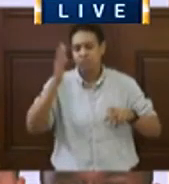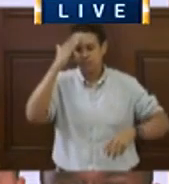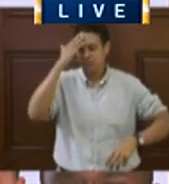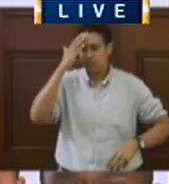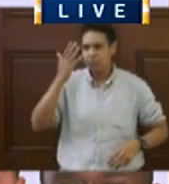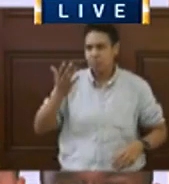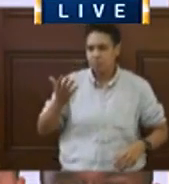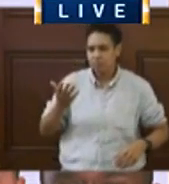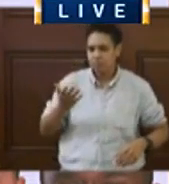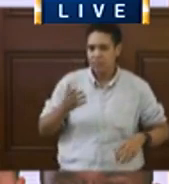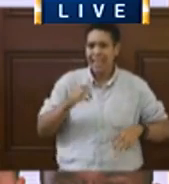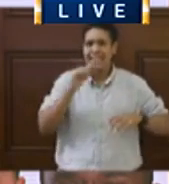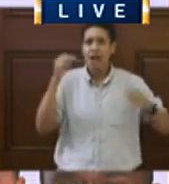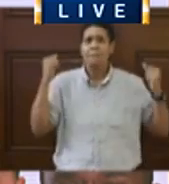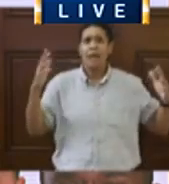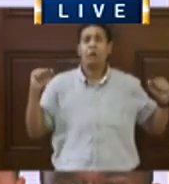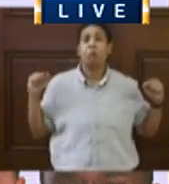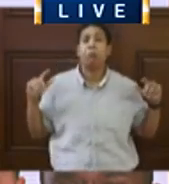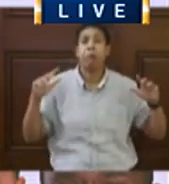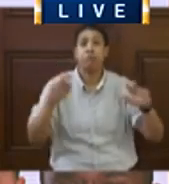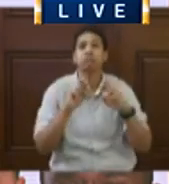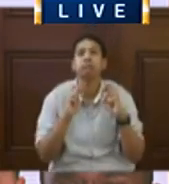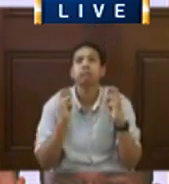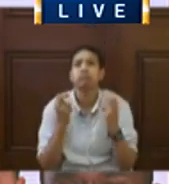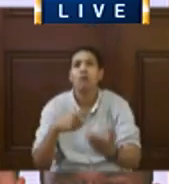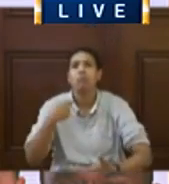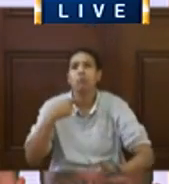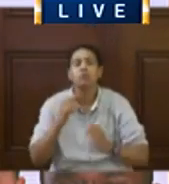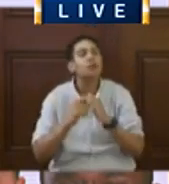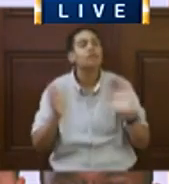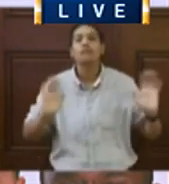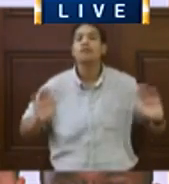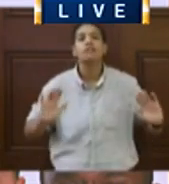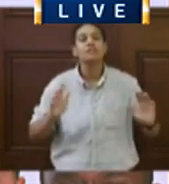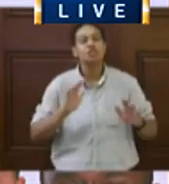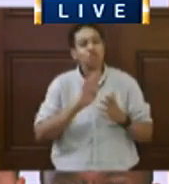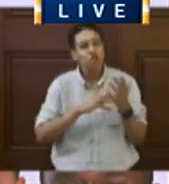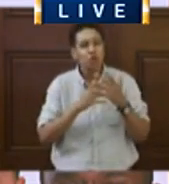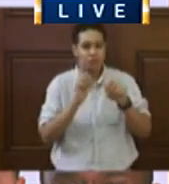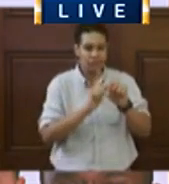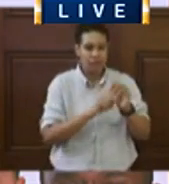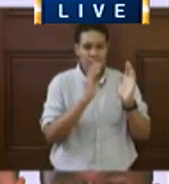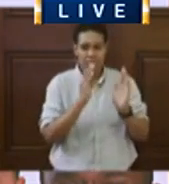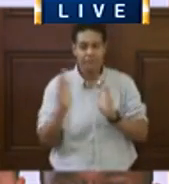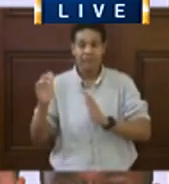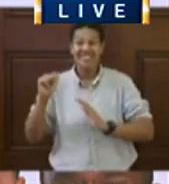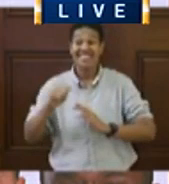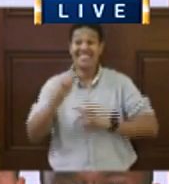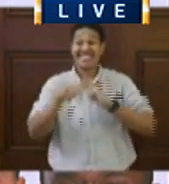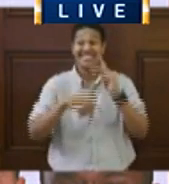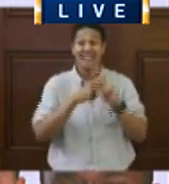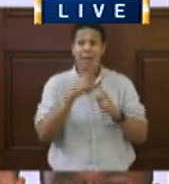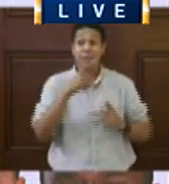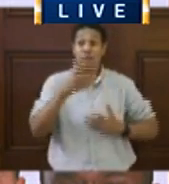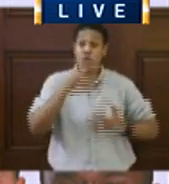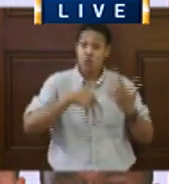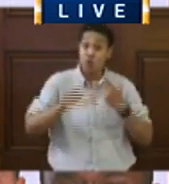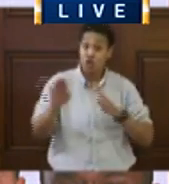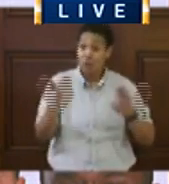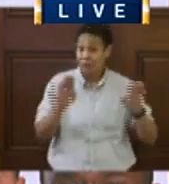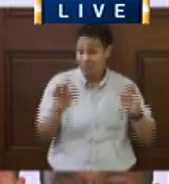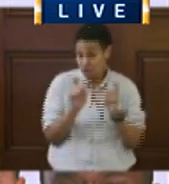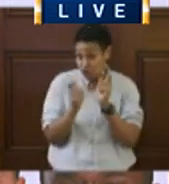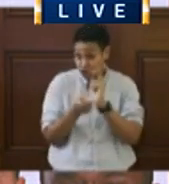you don't have a crowd anywhere. It is these kinds of social behavior change that